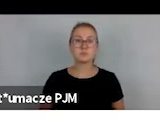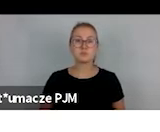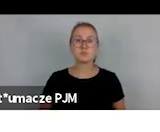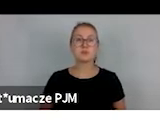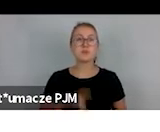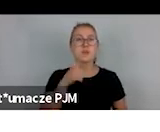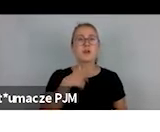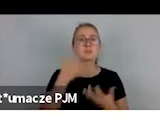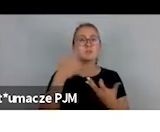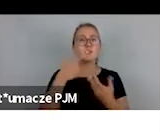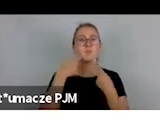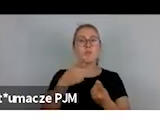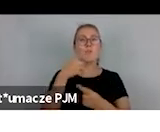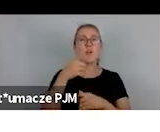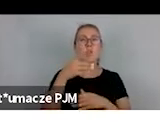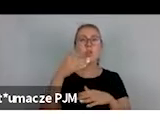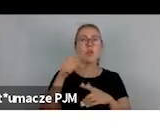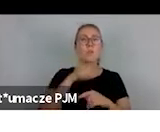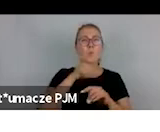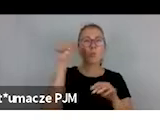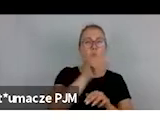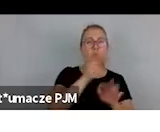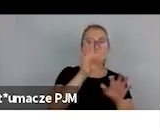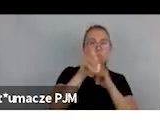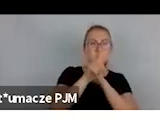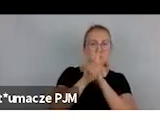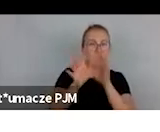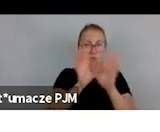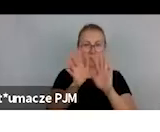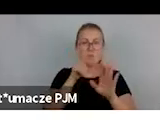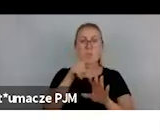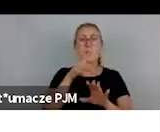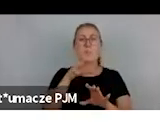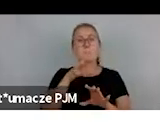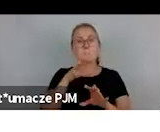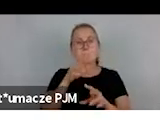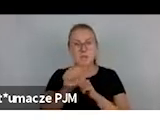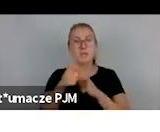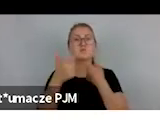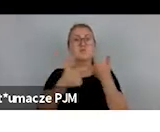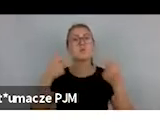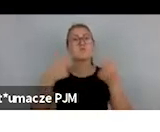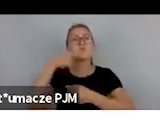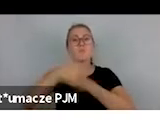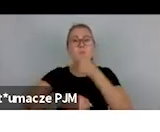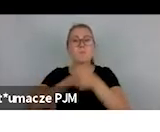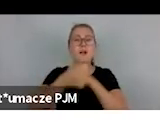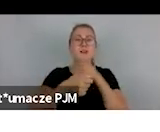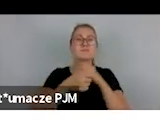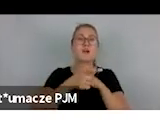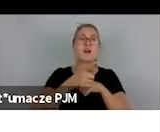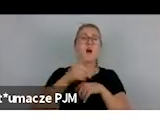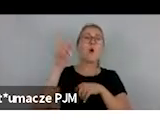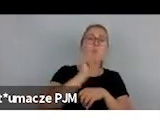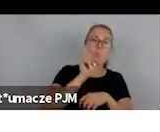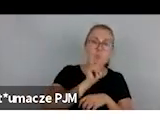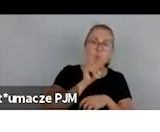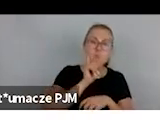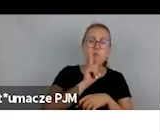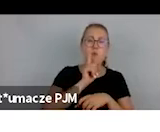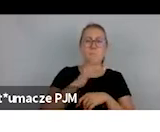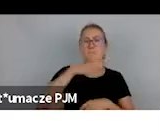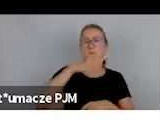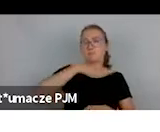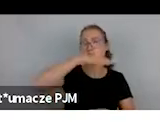there are incredibly powerful examples of individual men who spoke out for gender equality much earlier than that. But kind of in